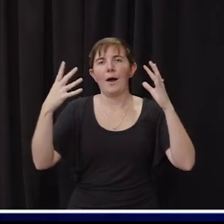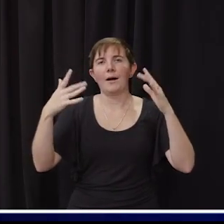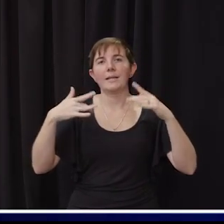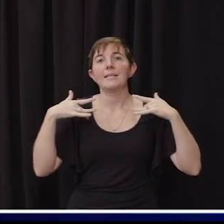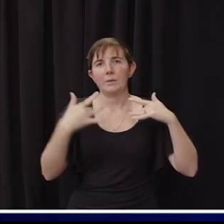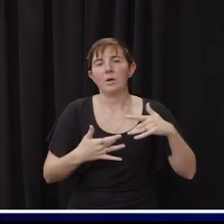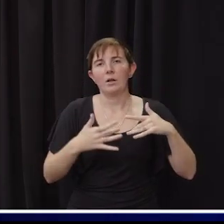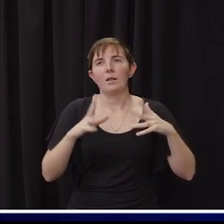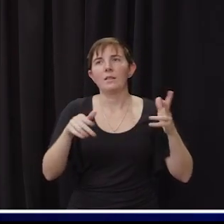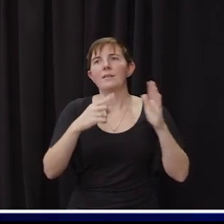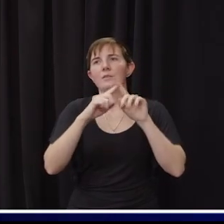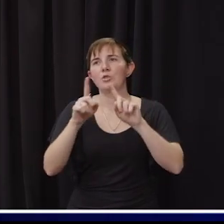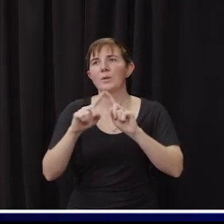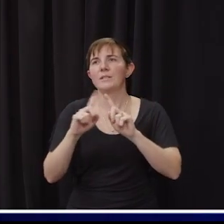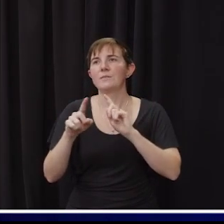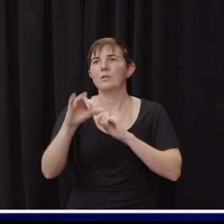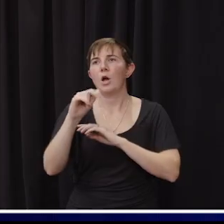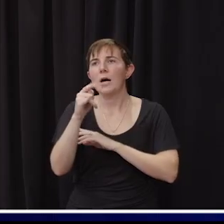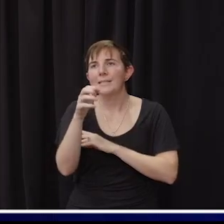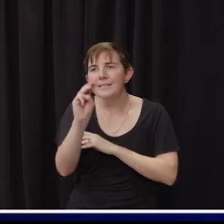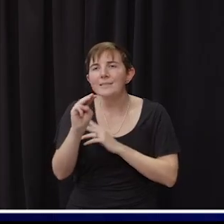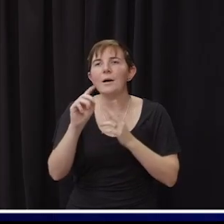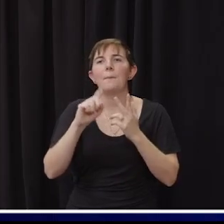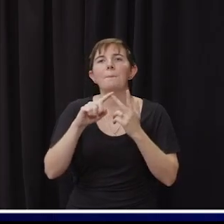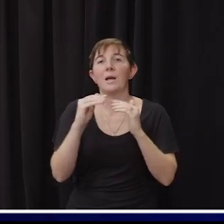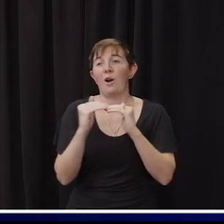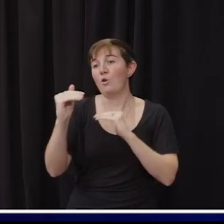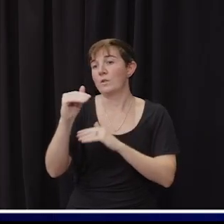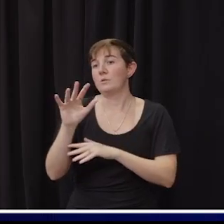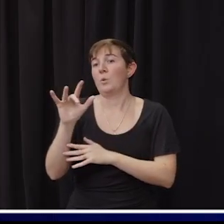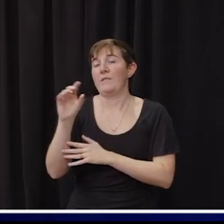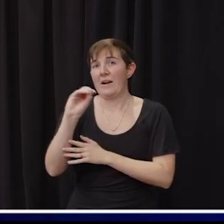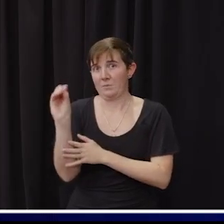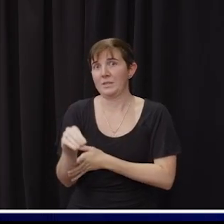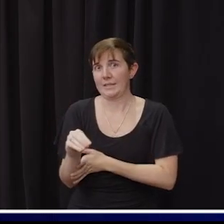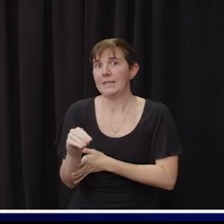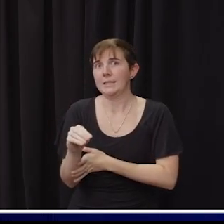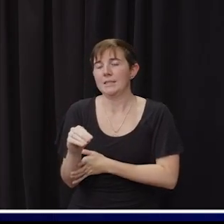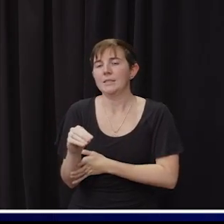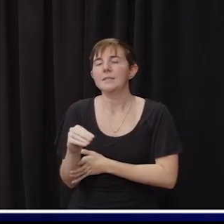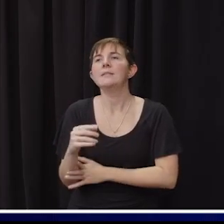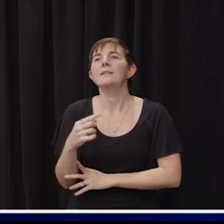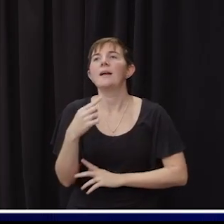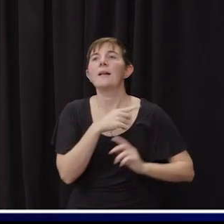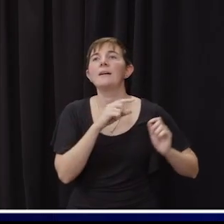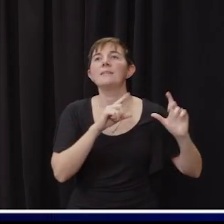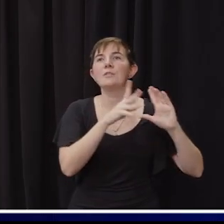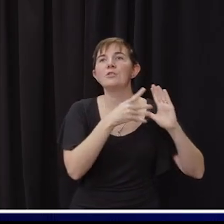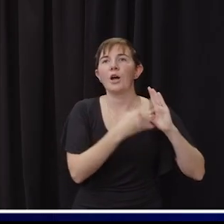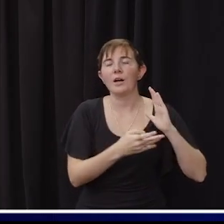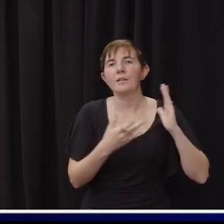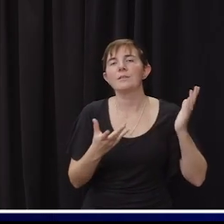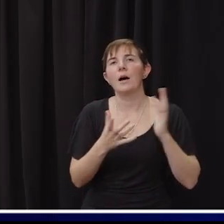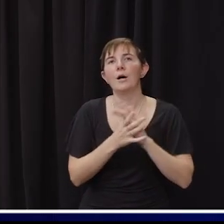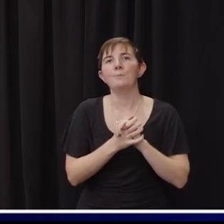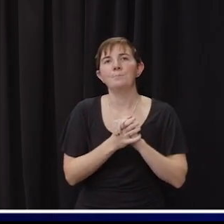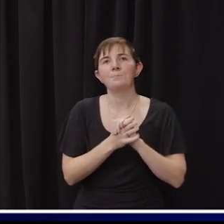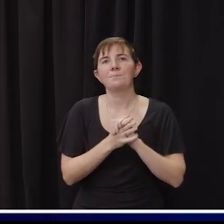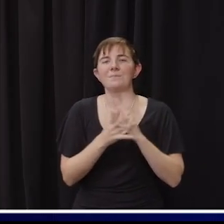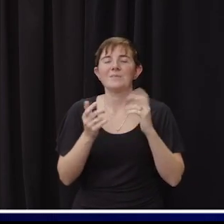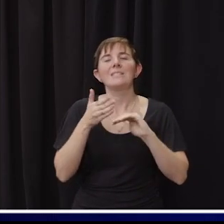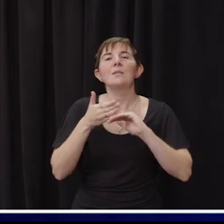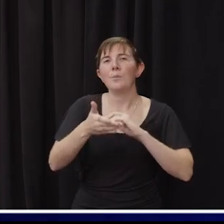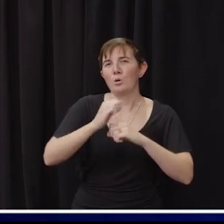neurotypical and then just showing autism at over 25%, and this is kind of a